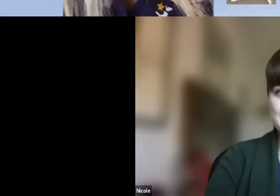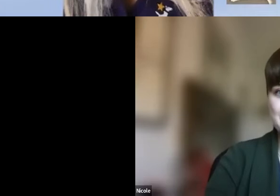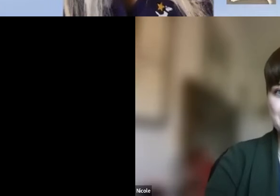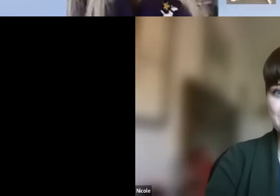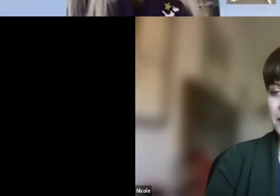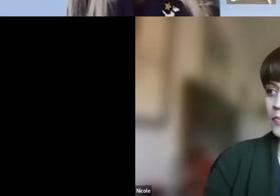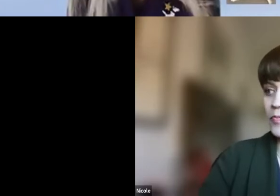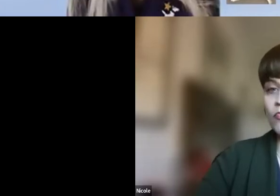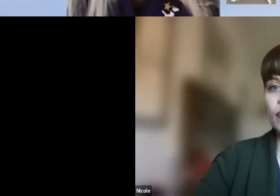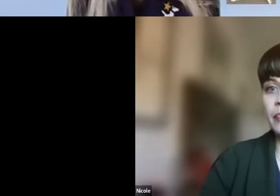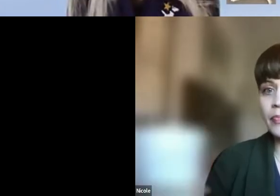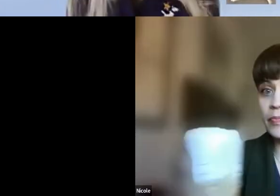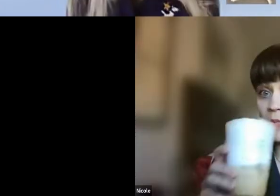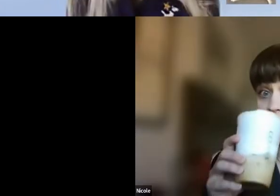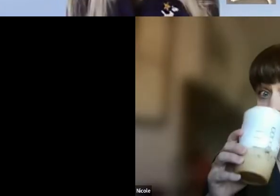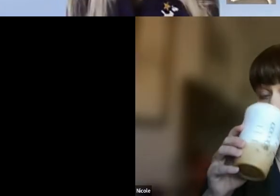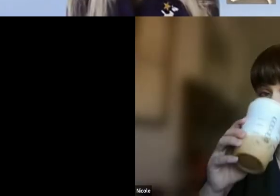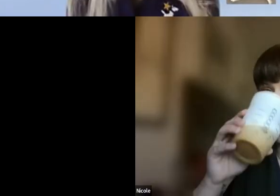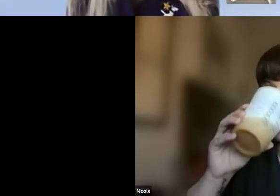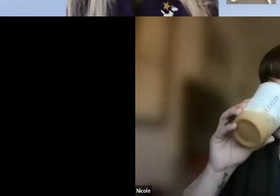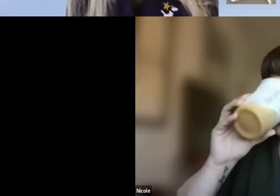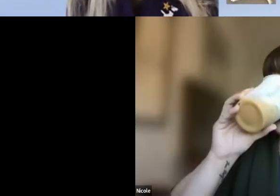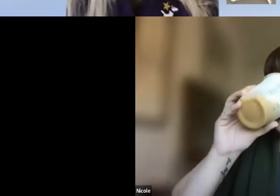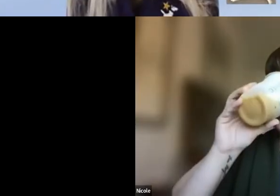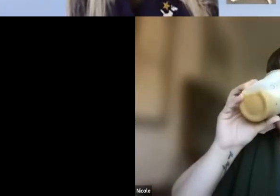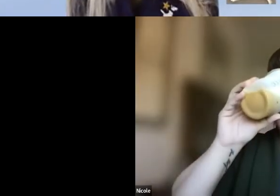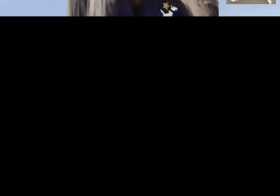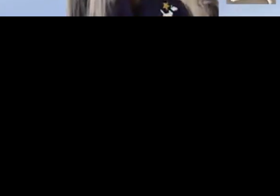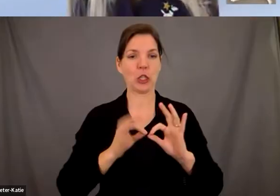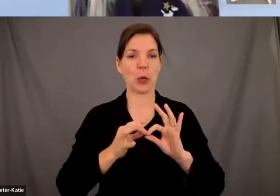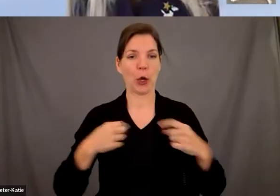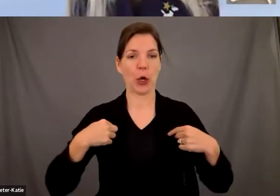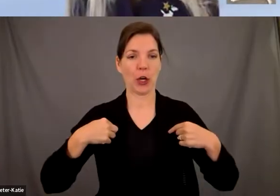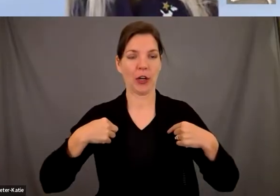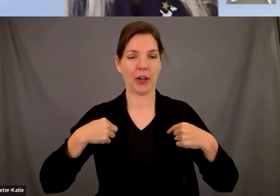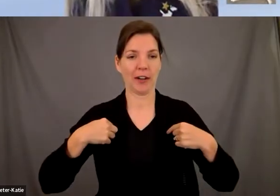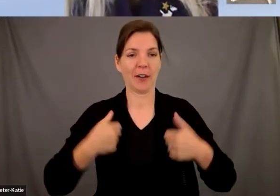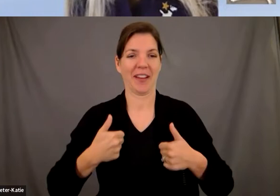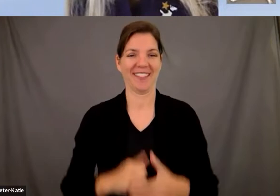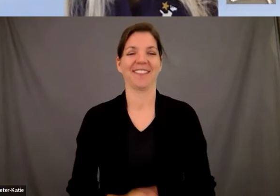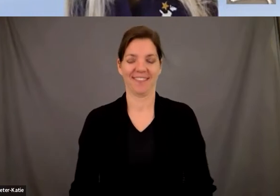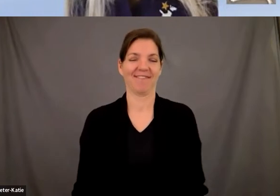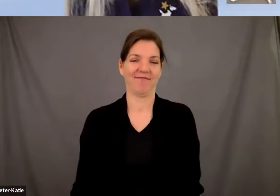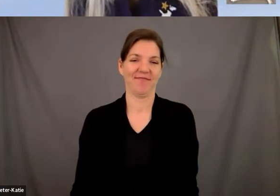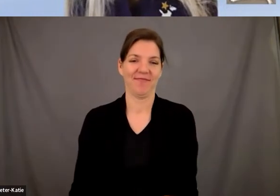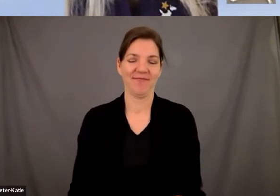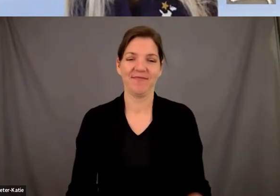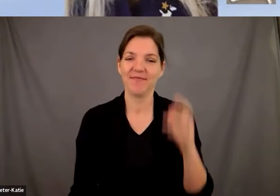i'm going to turn on the spotlight for katie to make sure everyone sees her there we go um